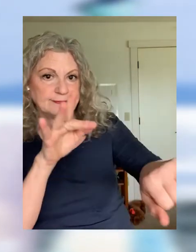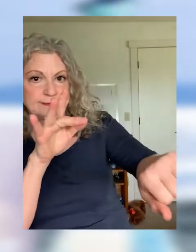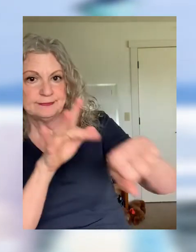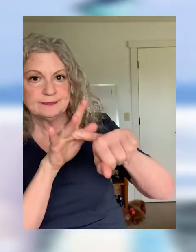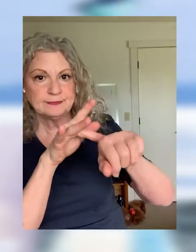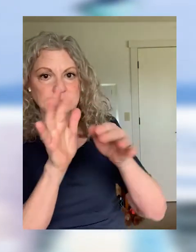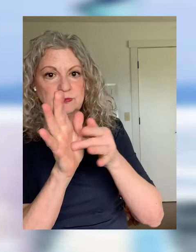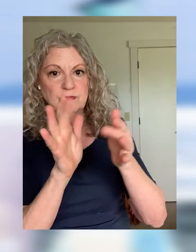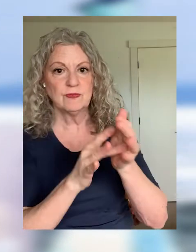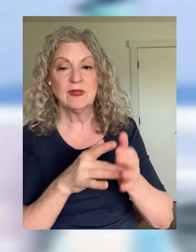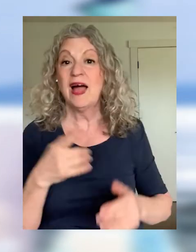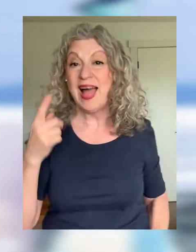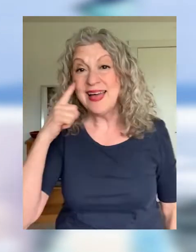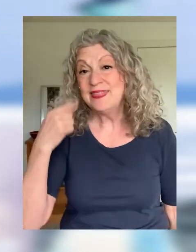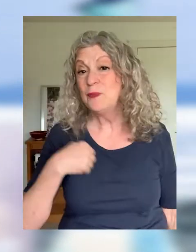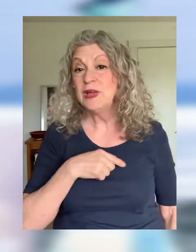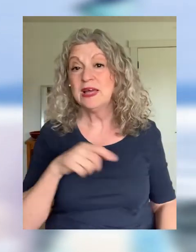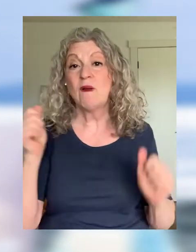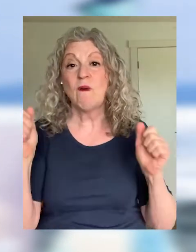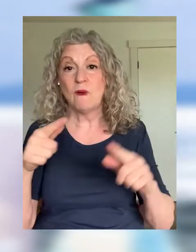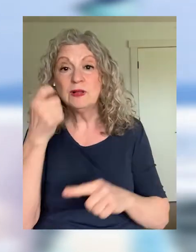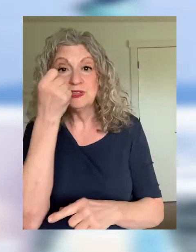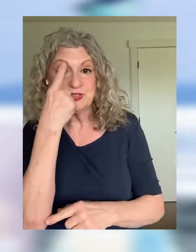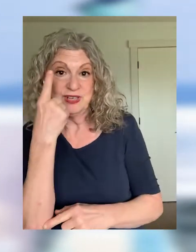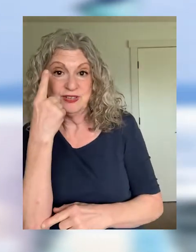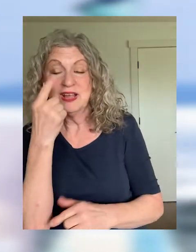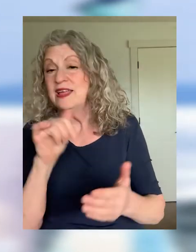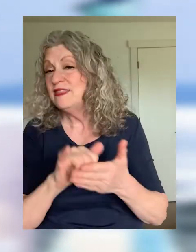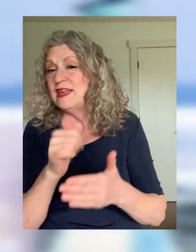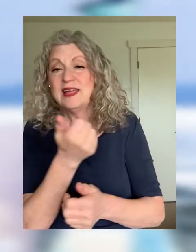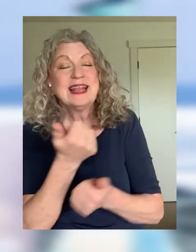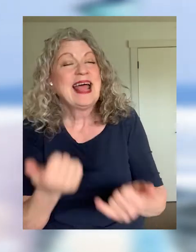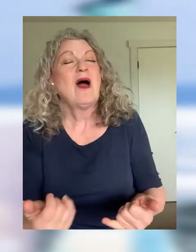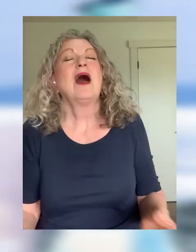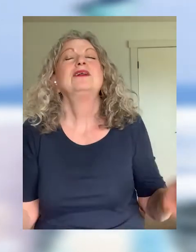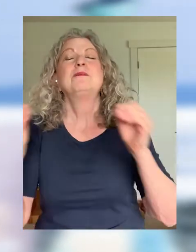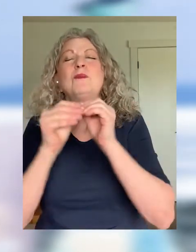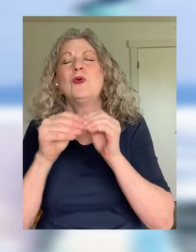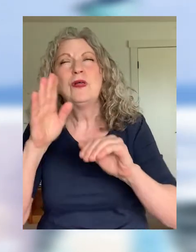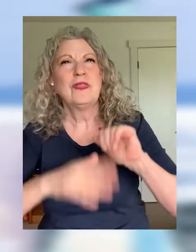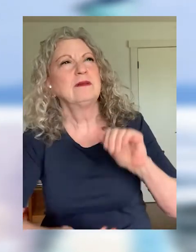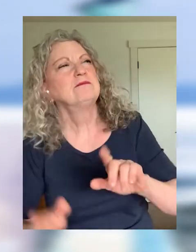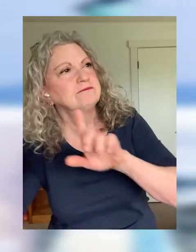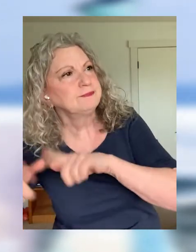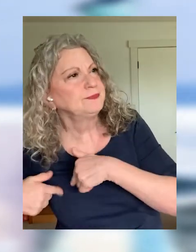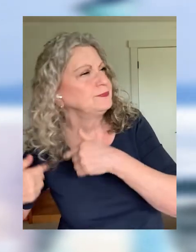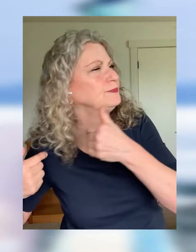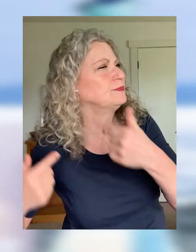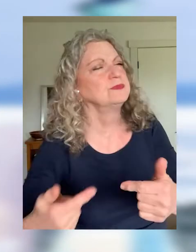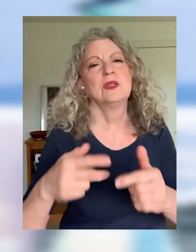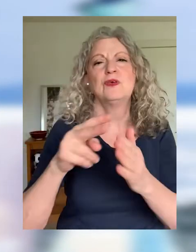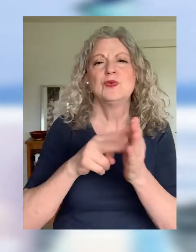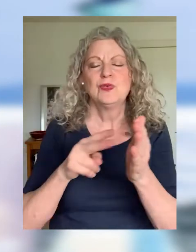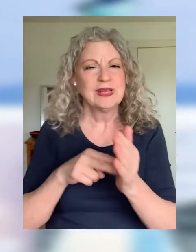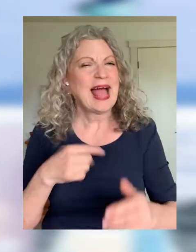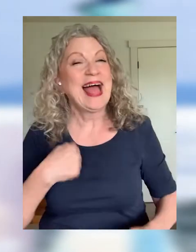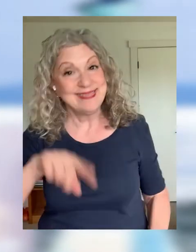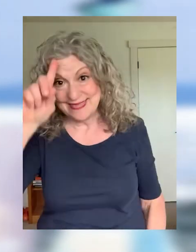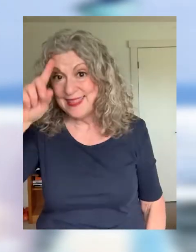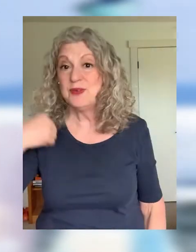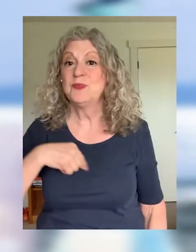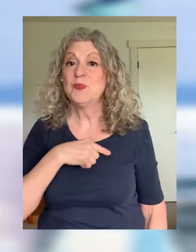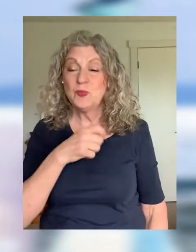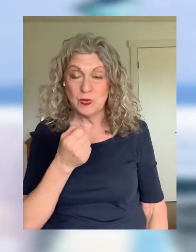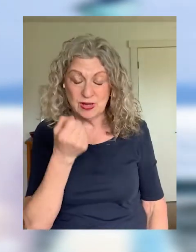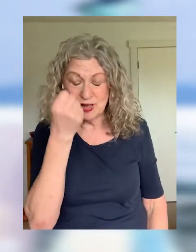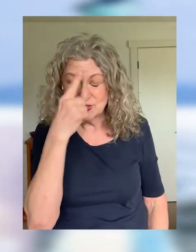I think we can all understand her, maybe more this year than during any other year's reading of this familiar text. I think we